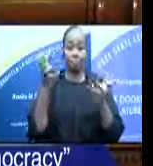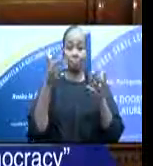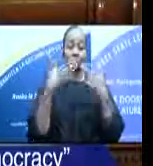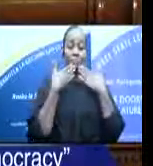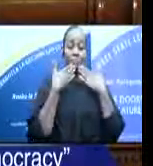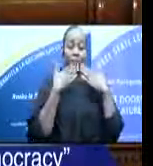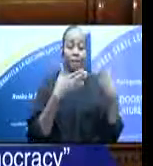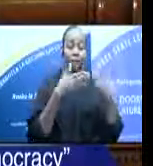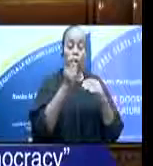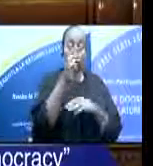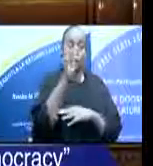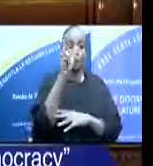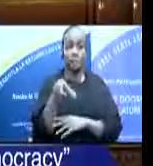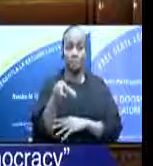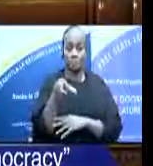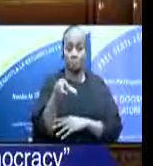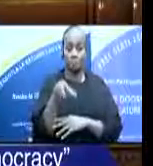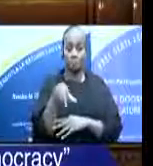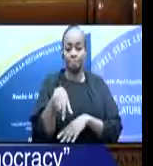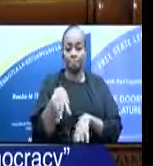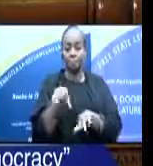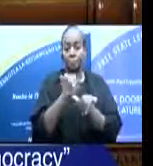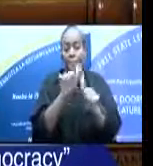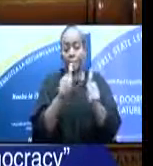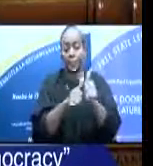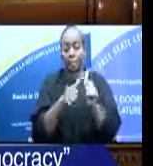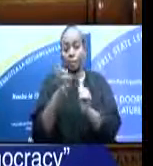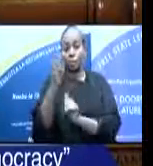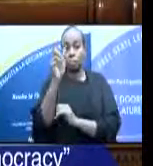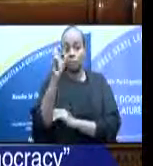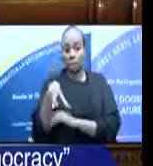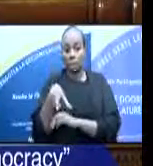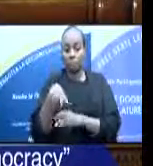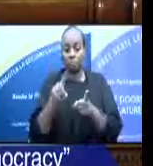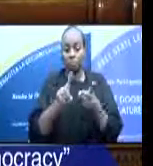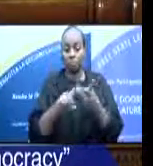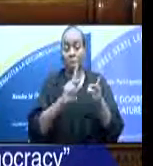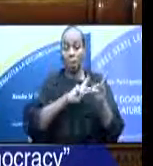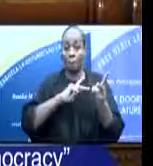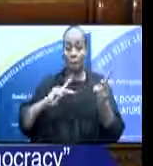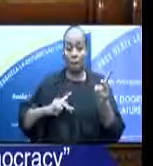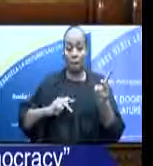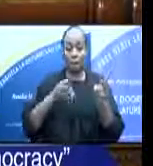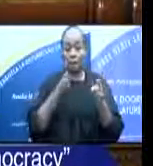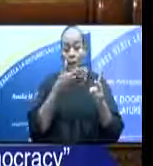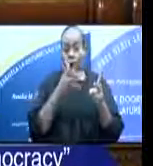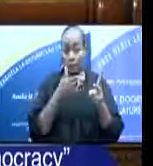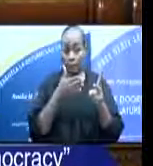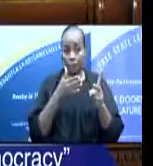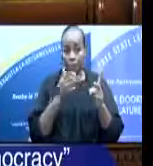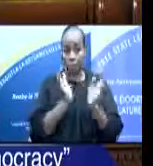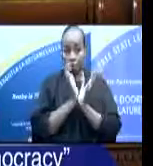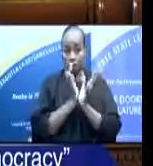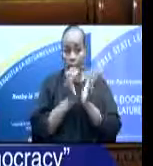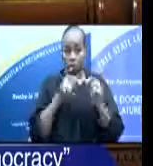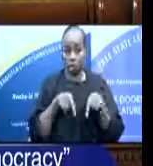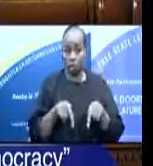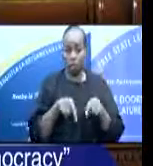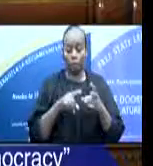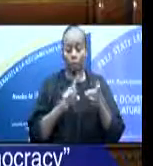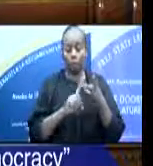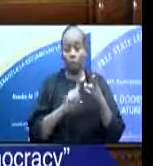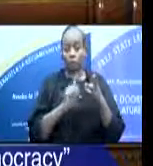Thank you, Honorable Speaker, Honorable Deputy Speaker, Honorable Premier in absentia,